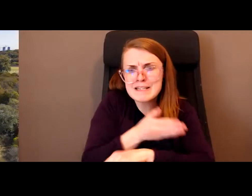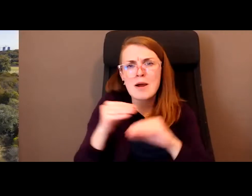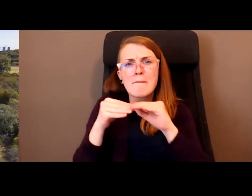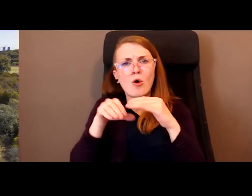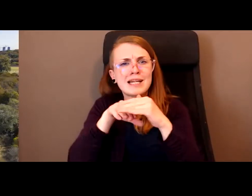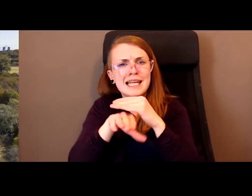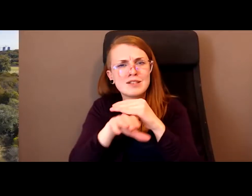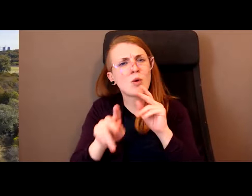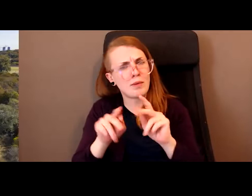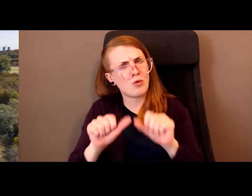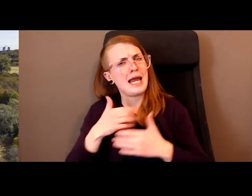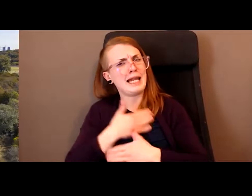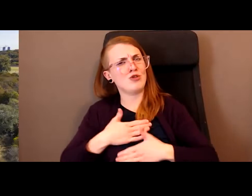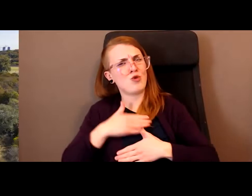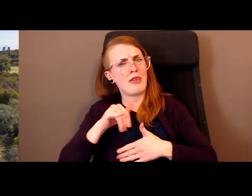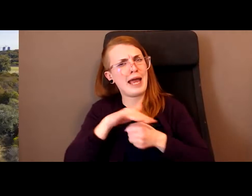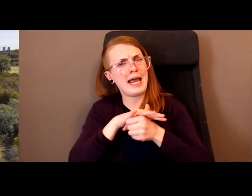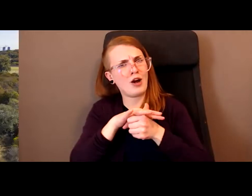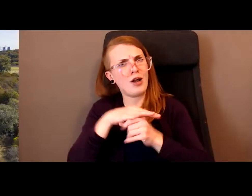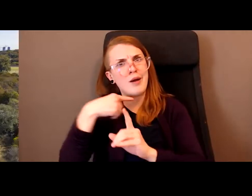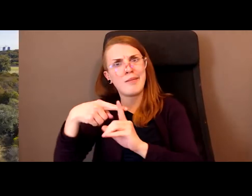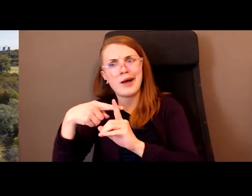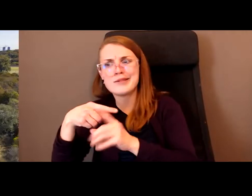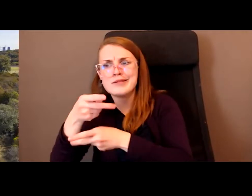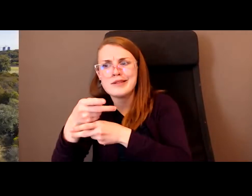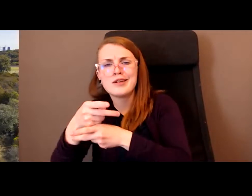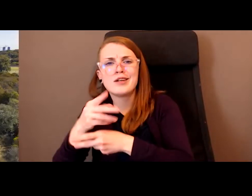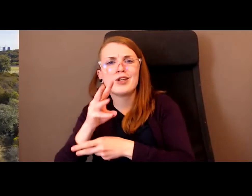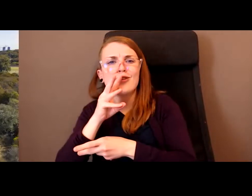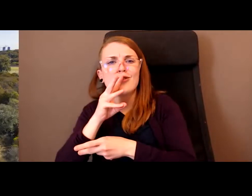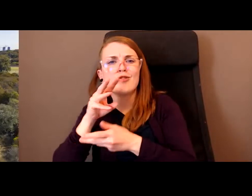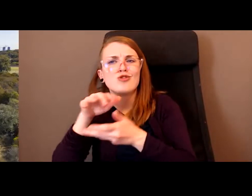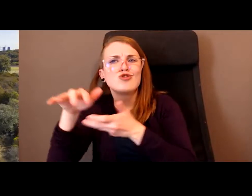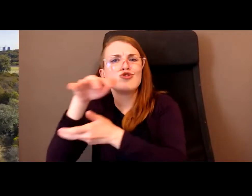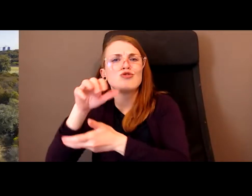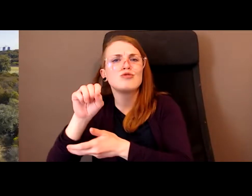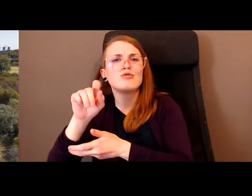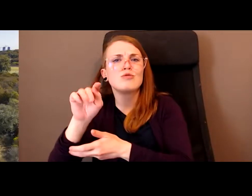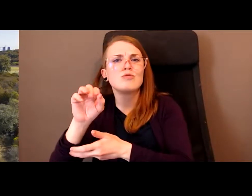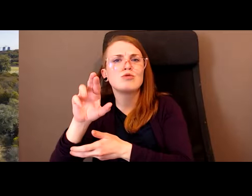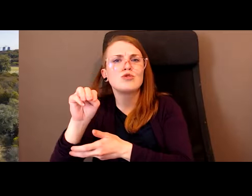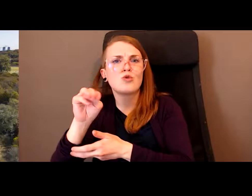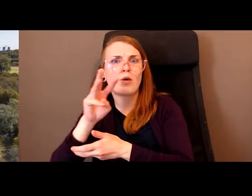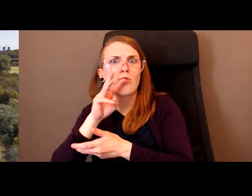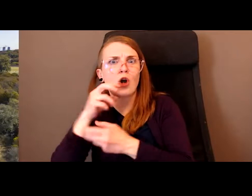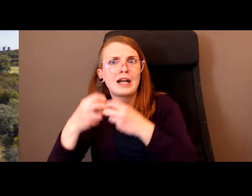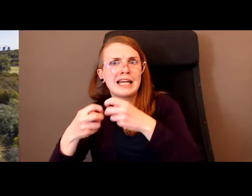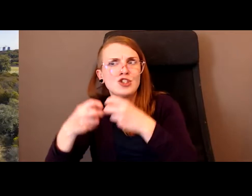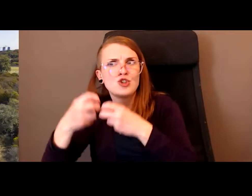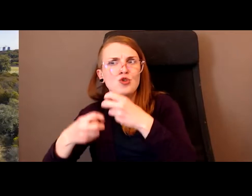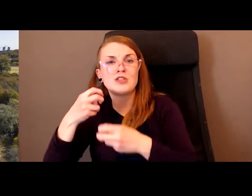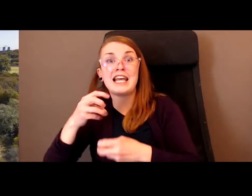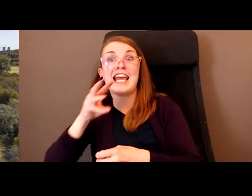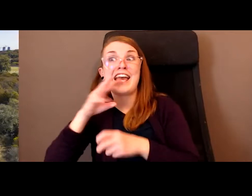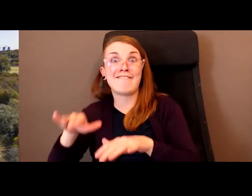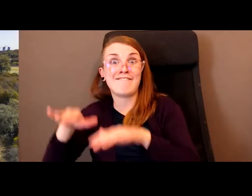site while taking care of the stormwater issues, the flooding issues, and the trampling issues that are happening there because it's such a used